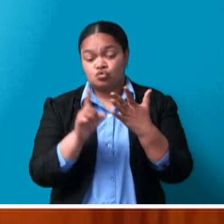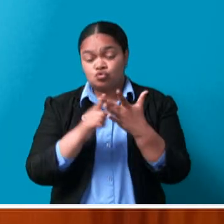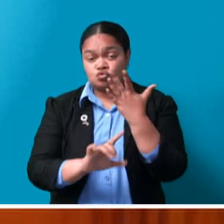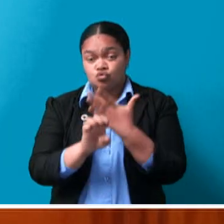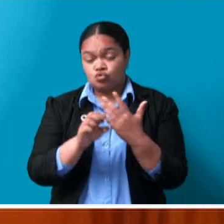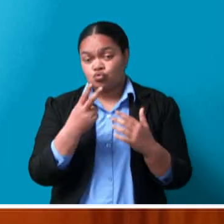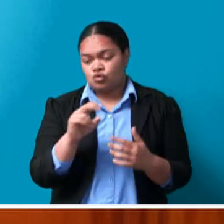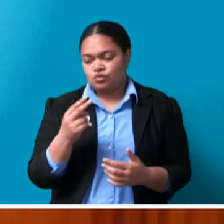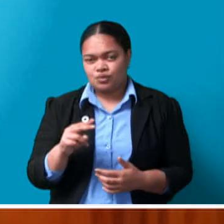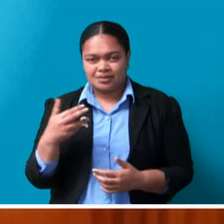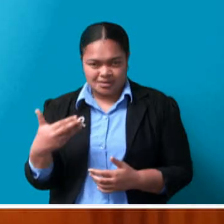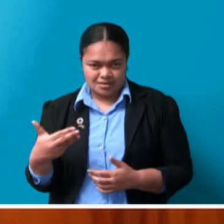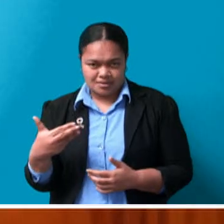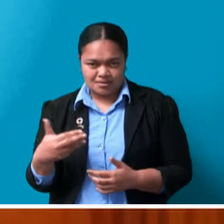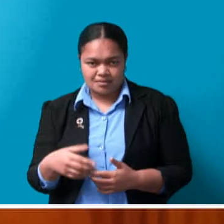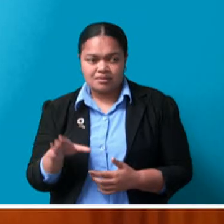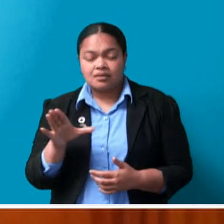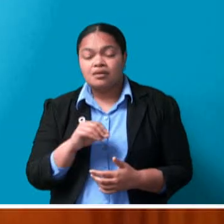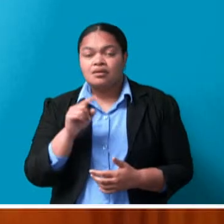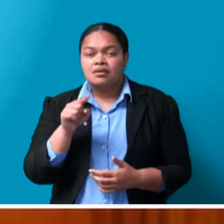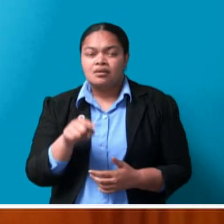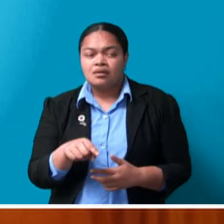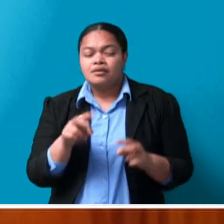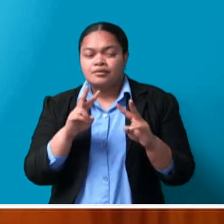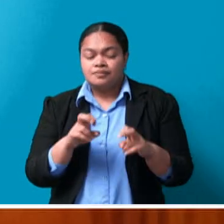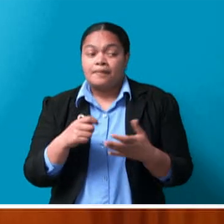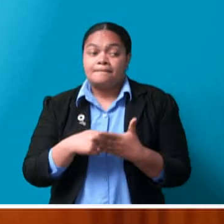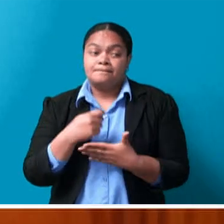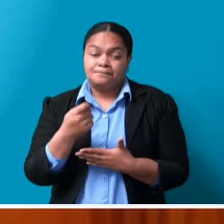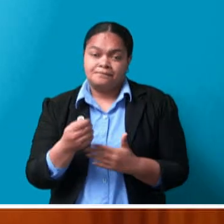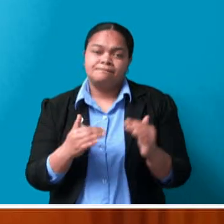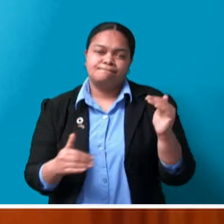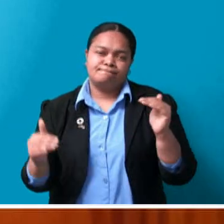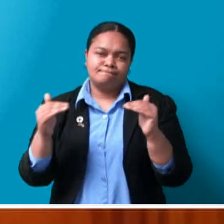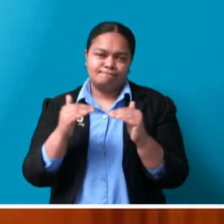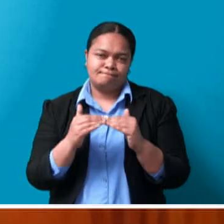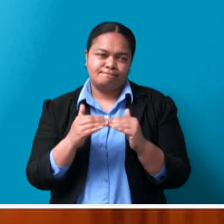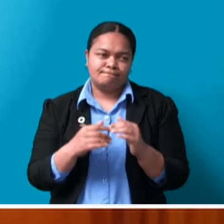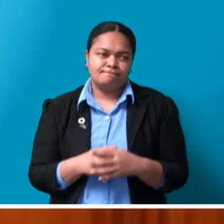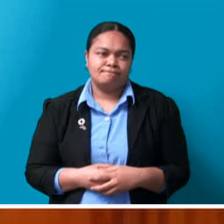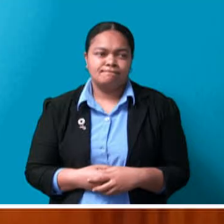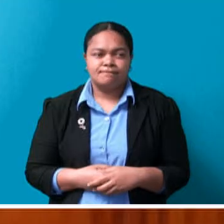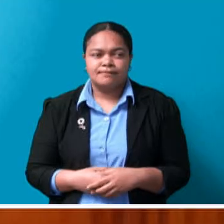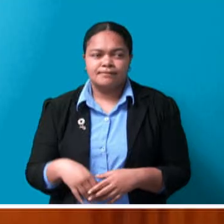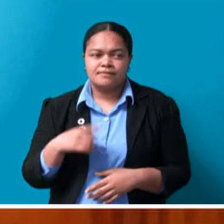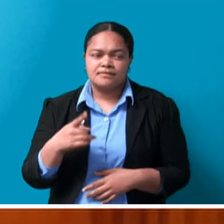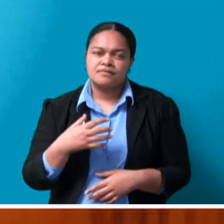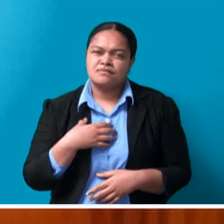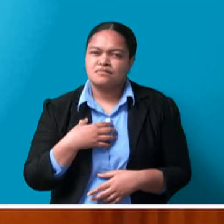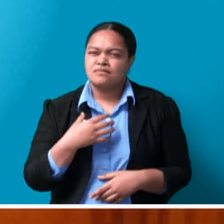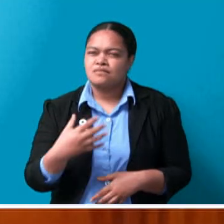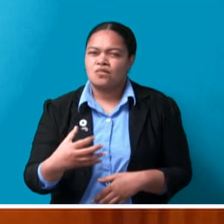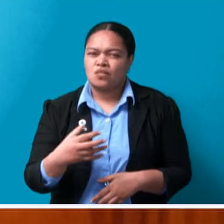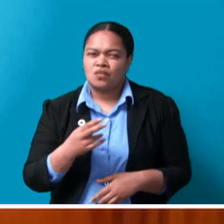And following the execution of this deed of variation, the payments will be made. Honorable Speaker, this is more than just a levy. It